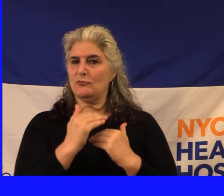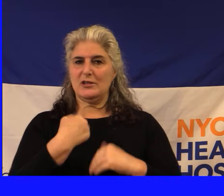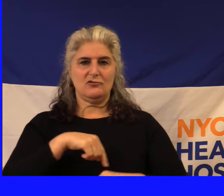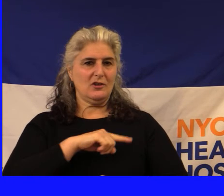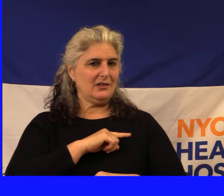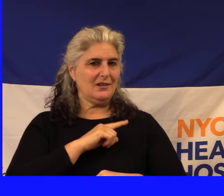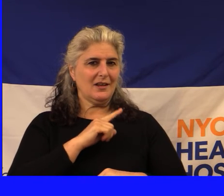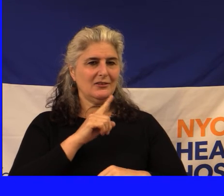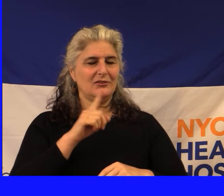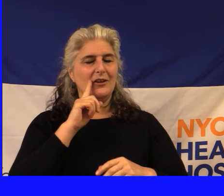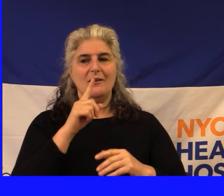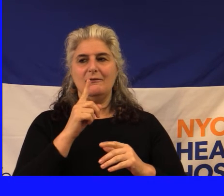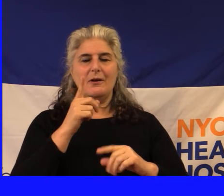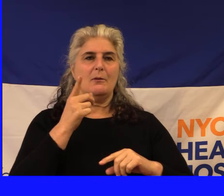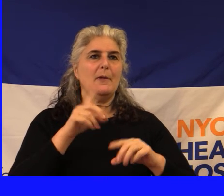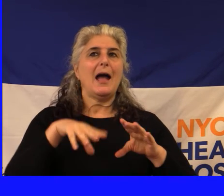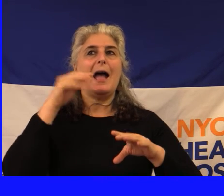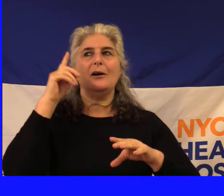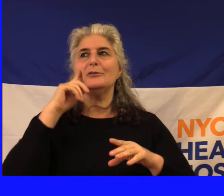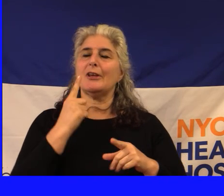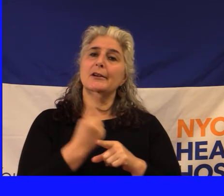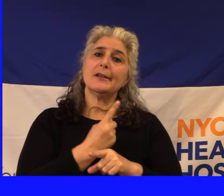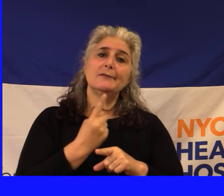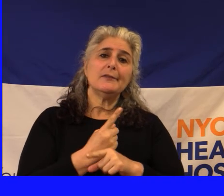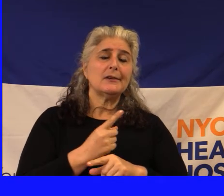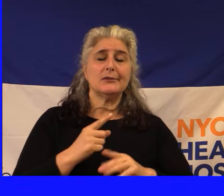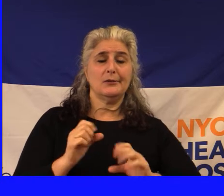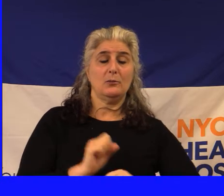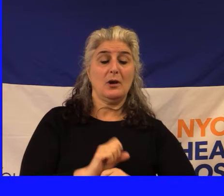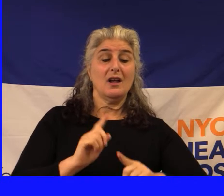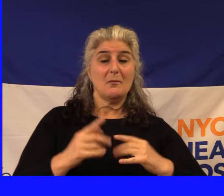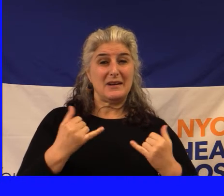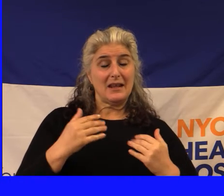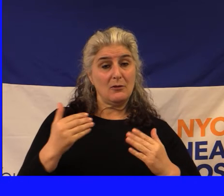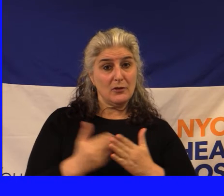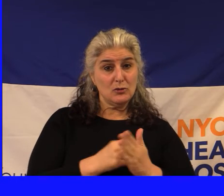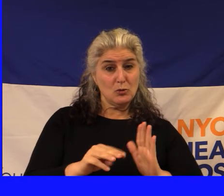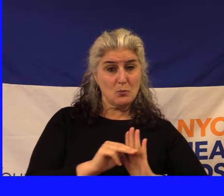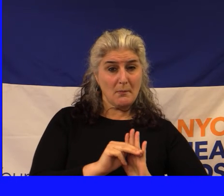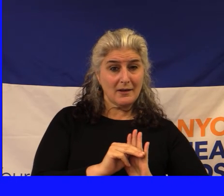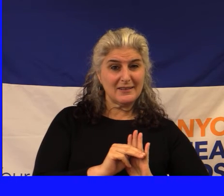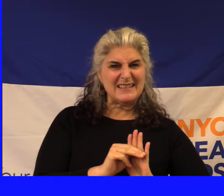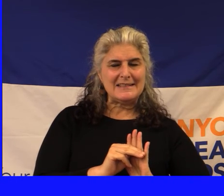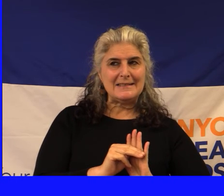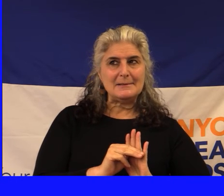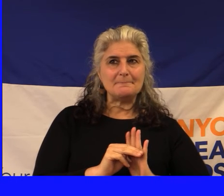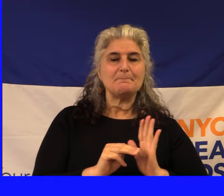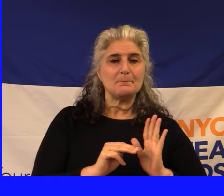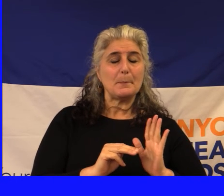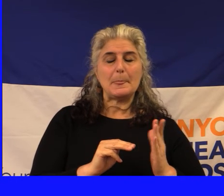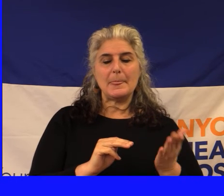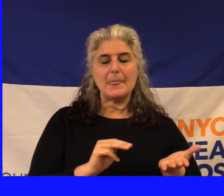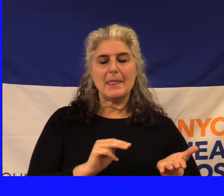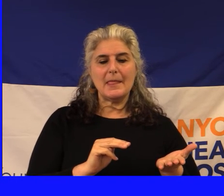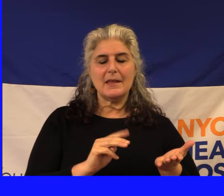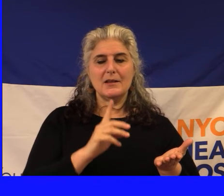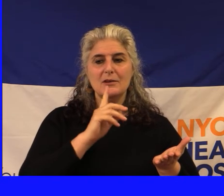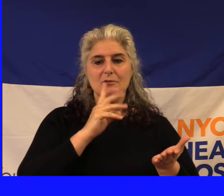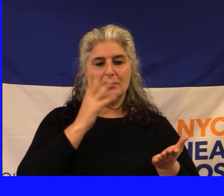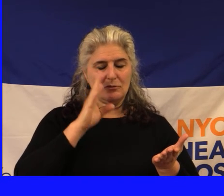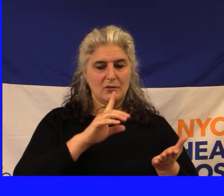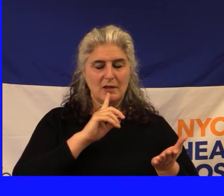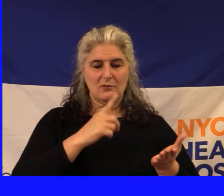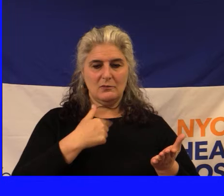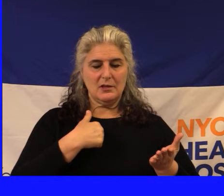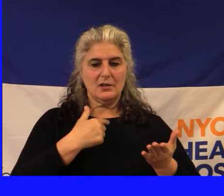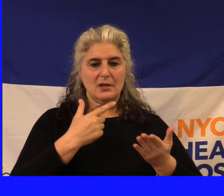activities outside of the conventional. But what the new model does, it's just as we want to, as we create